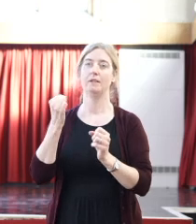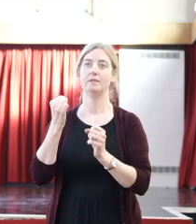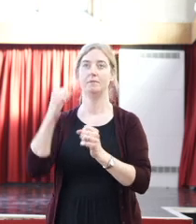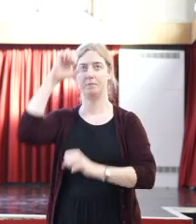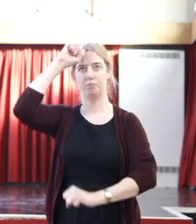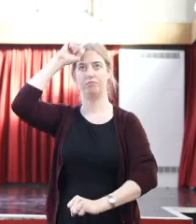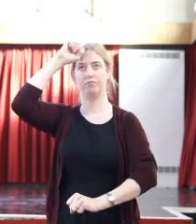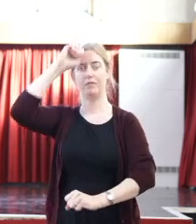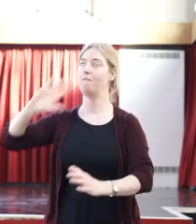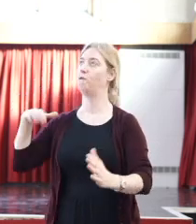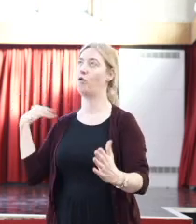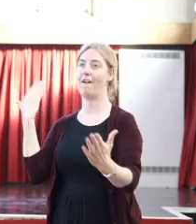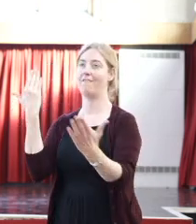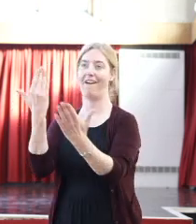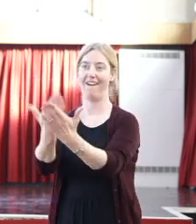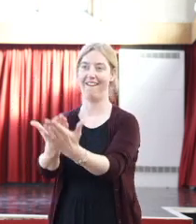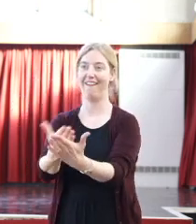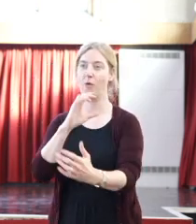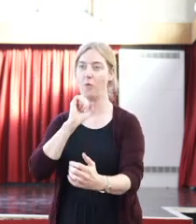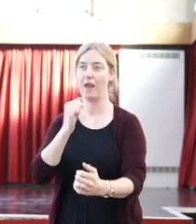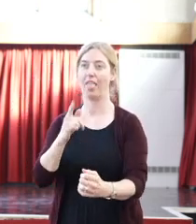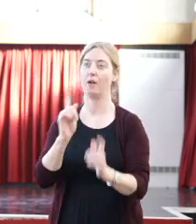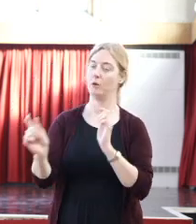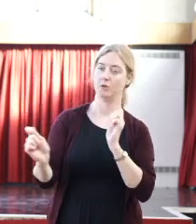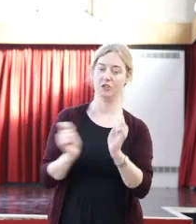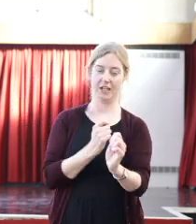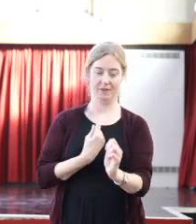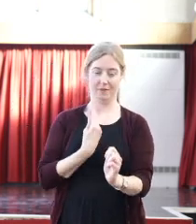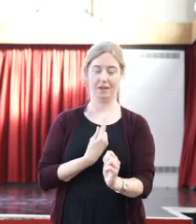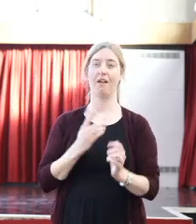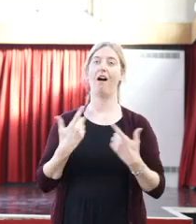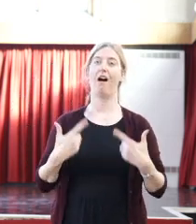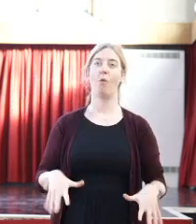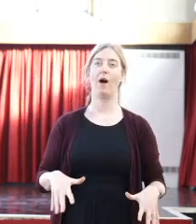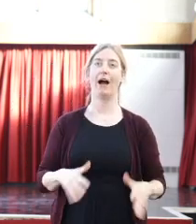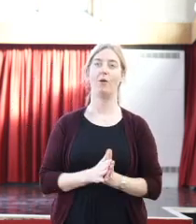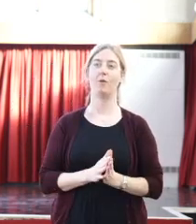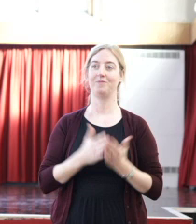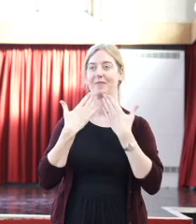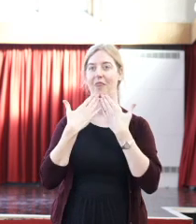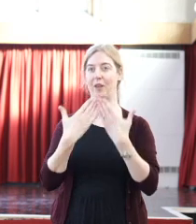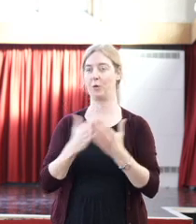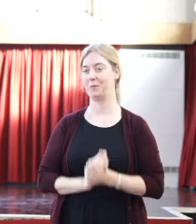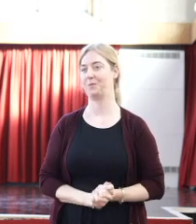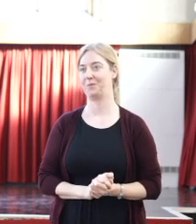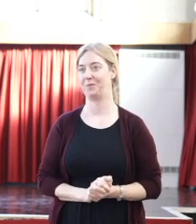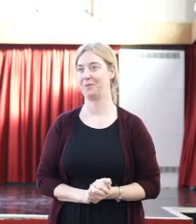this activity that they will never forget. Thank you.